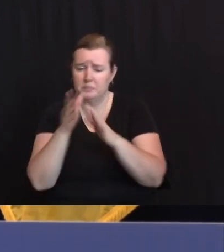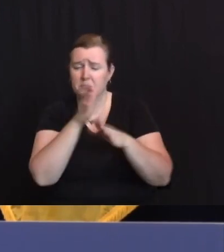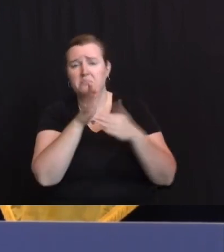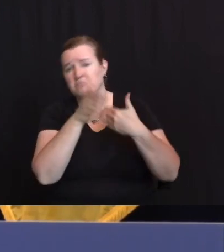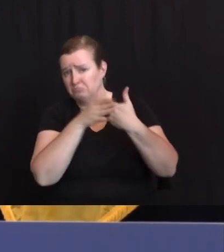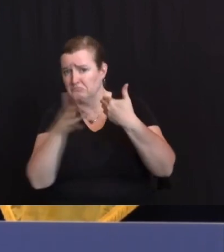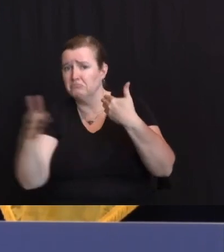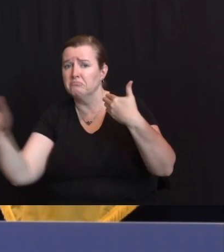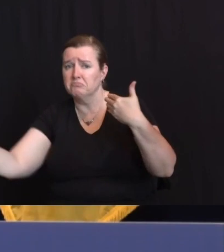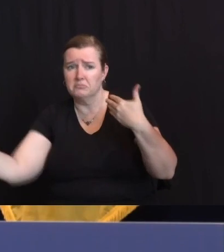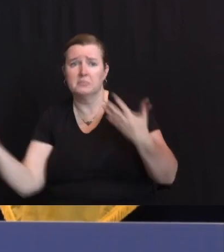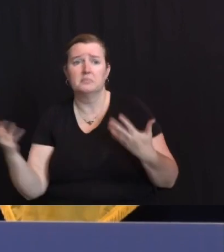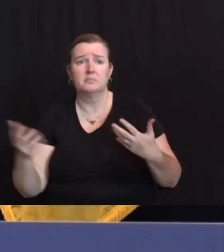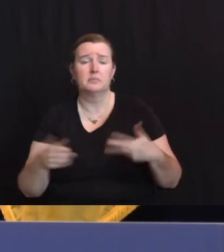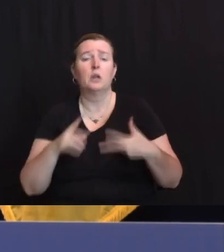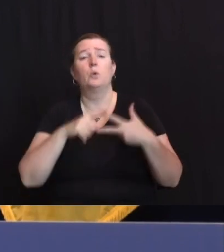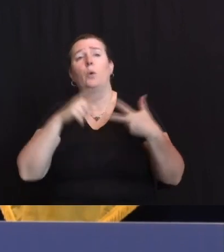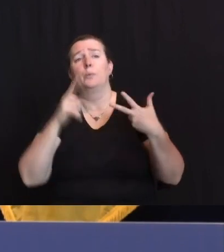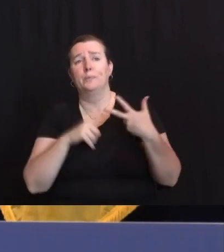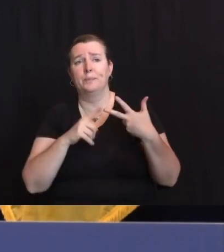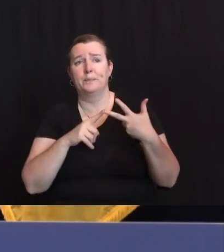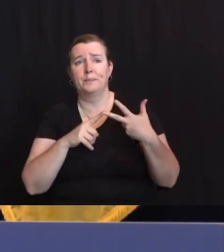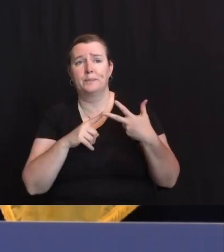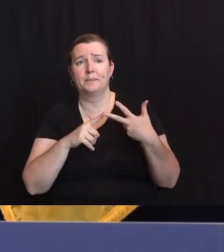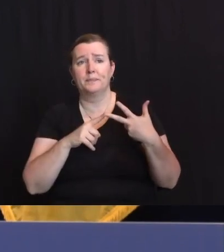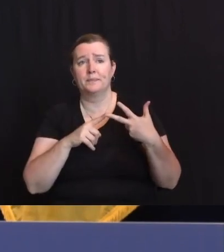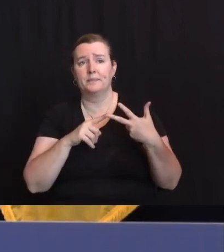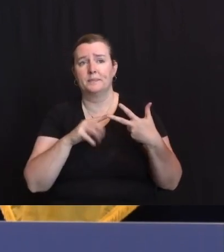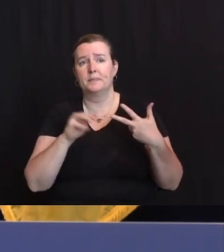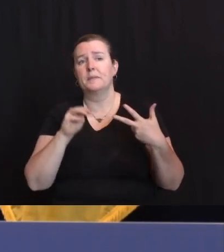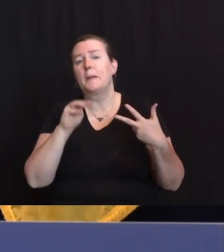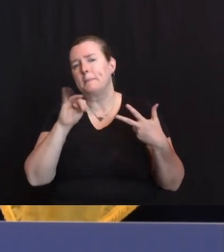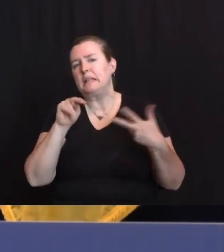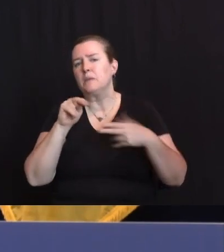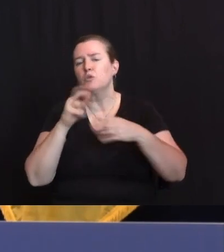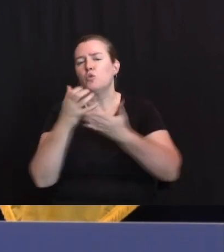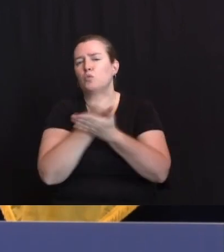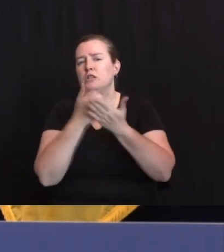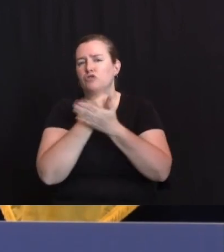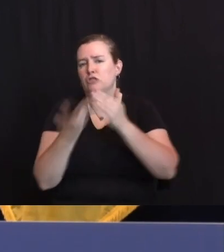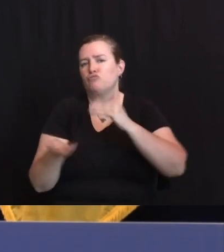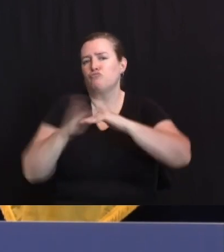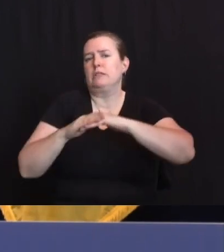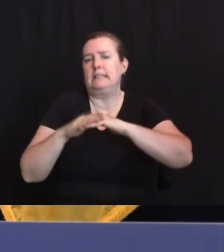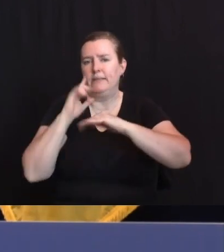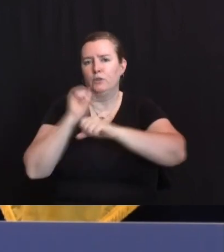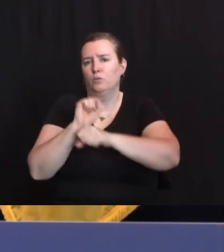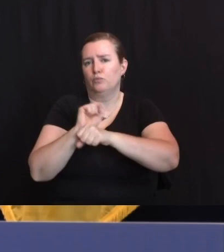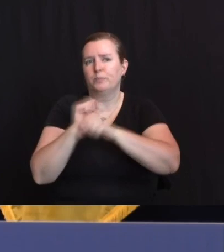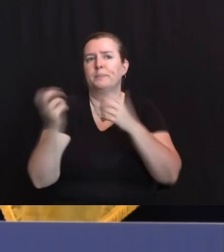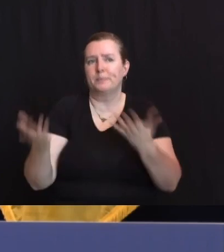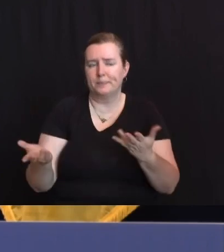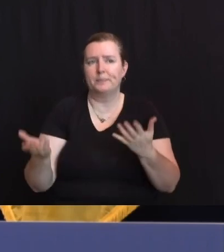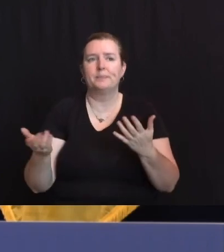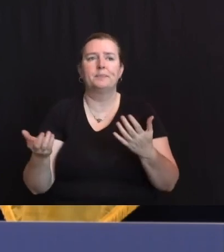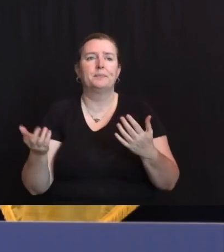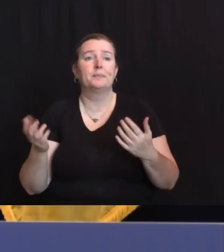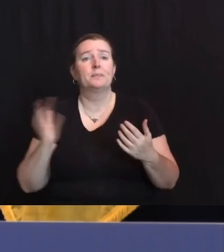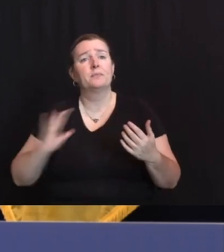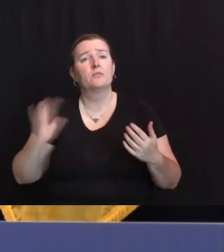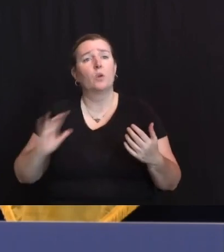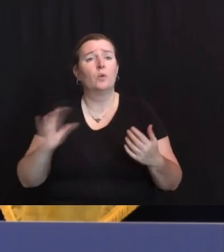The third one is minimum wage increase and direct care ratio requirement. And so we're going to raise the minimum wage